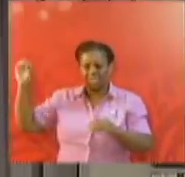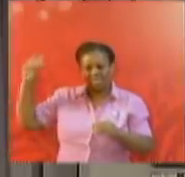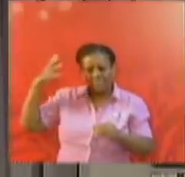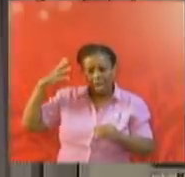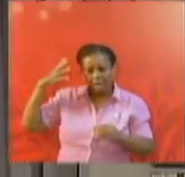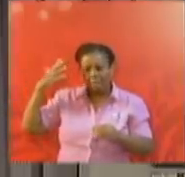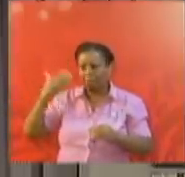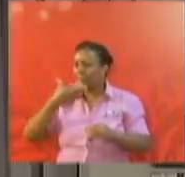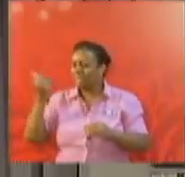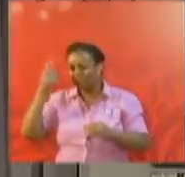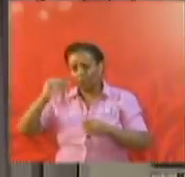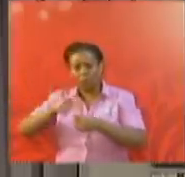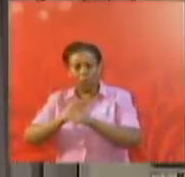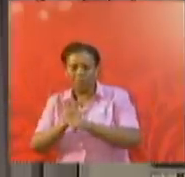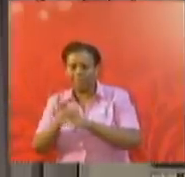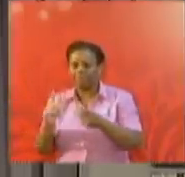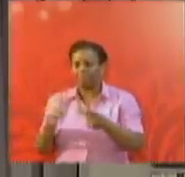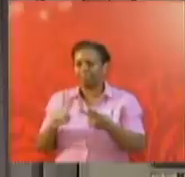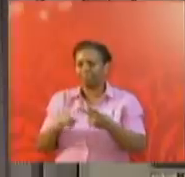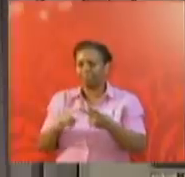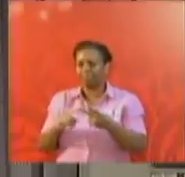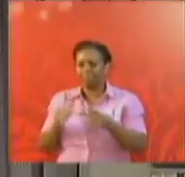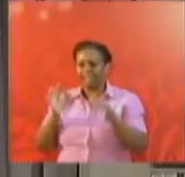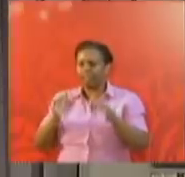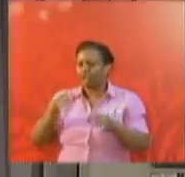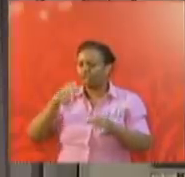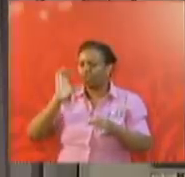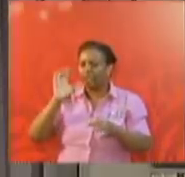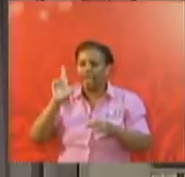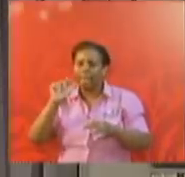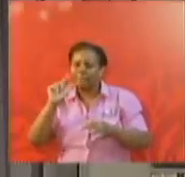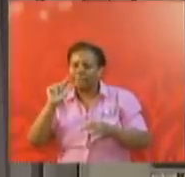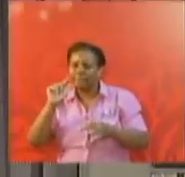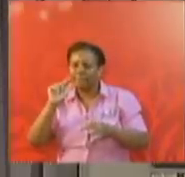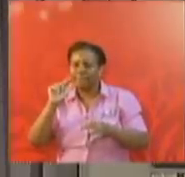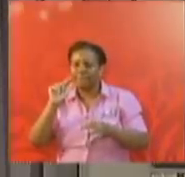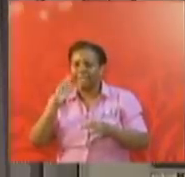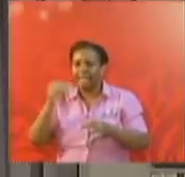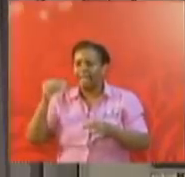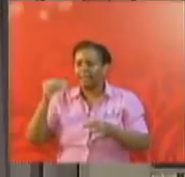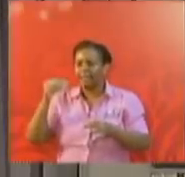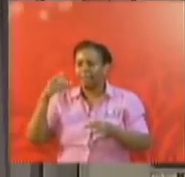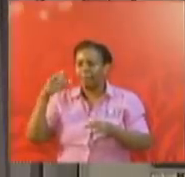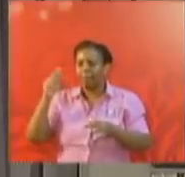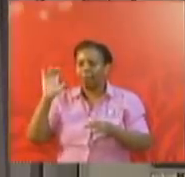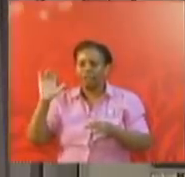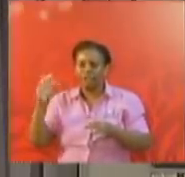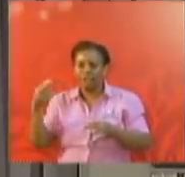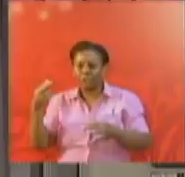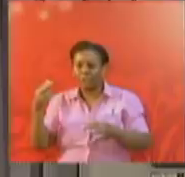on this platform. The only fight I want to engage in is a fight with the virus. And all of us, all